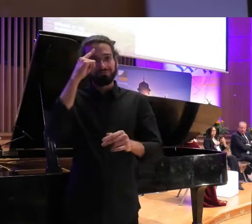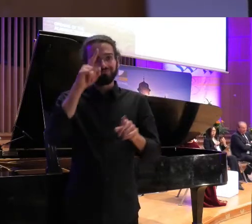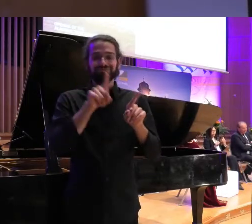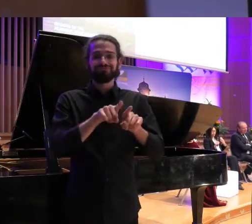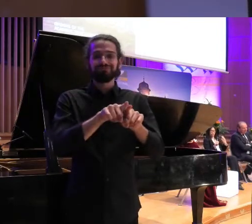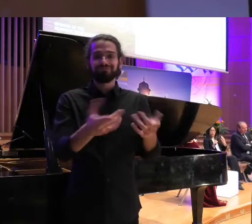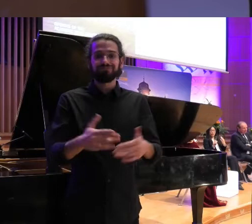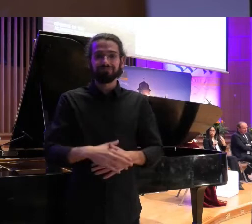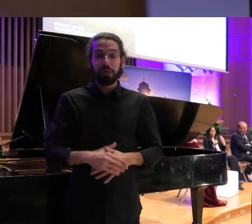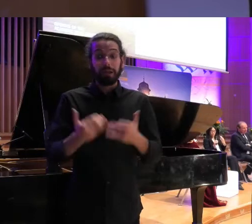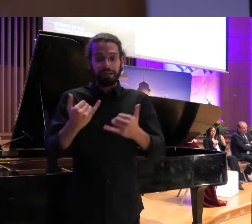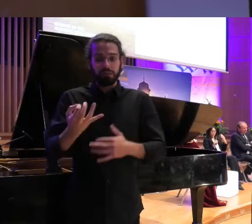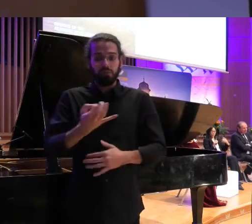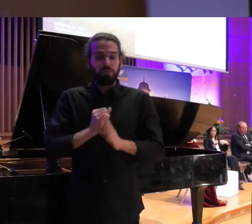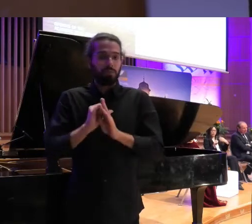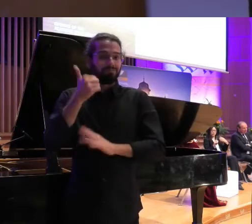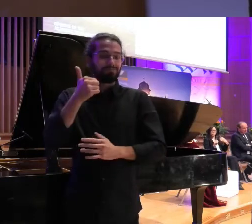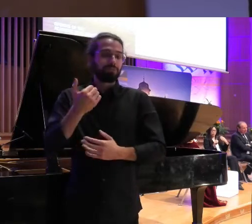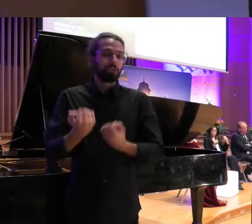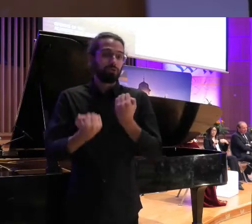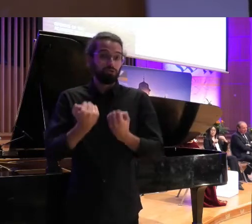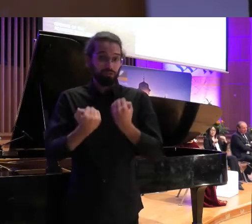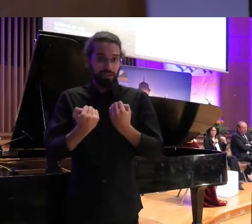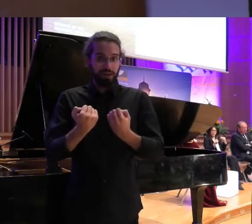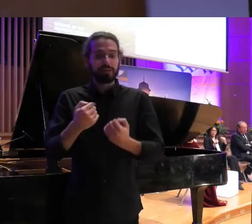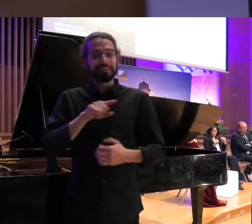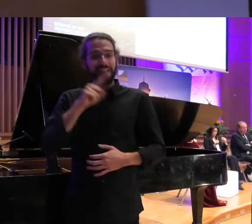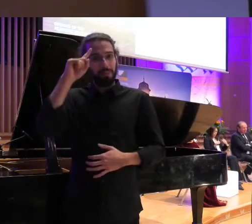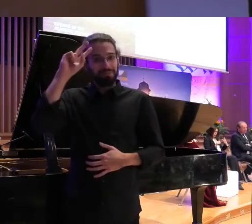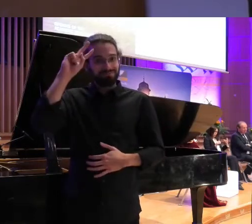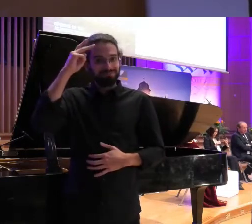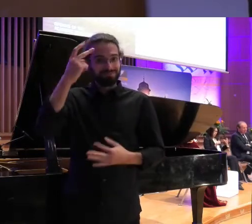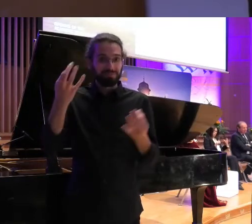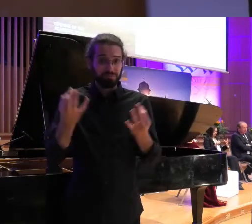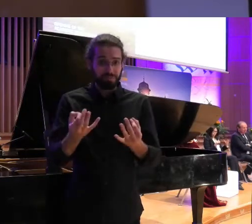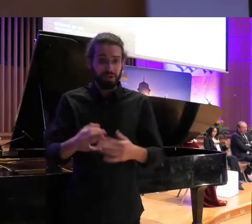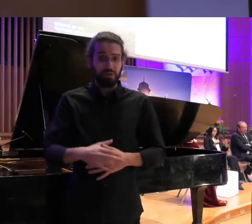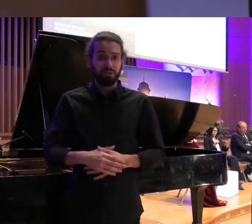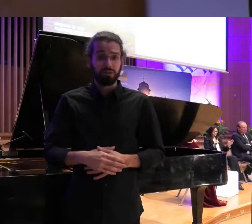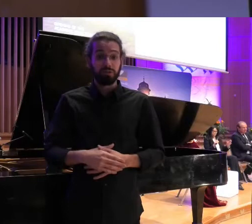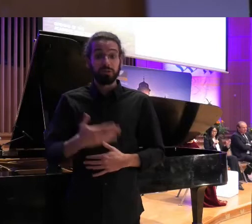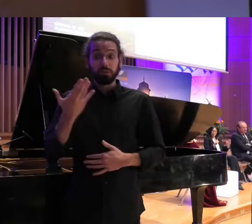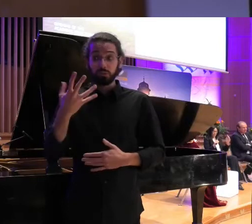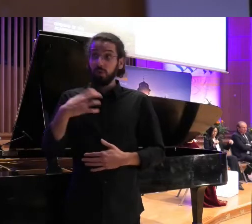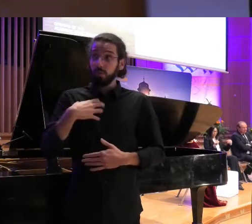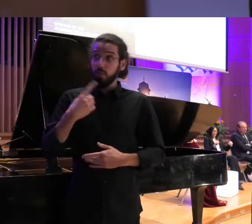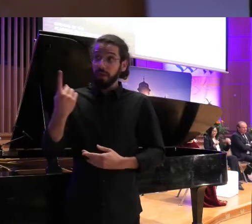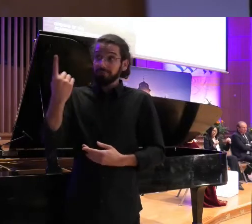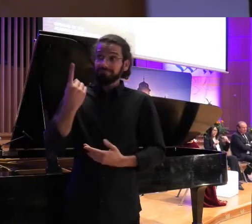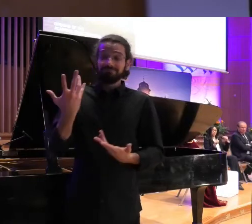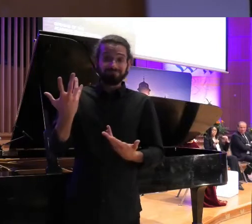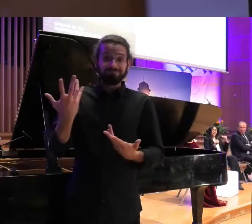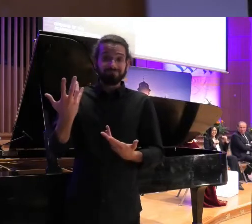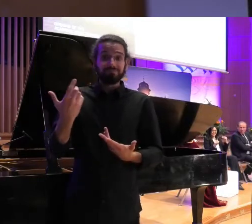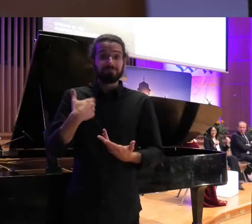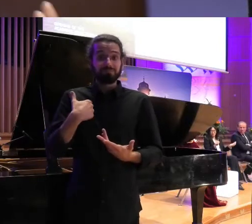challenge for now is really to change our mindset. If you try to solve the problems we have created the